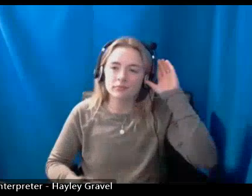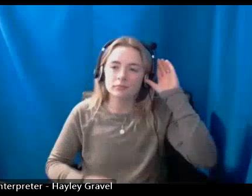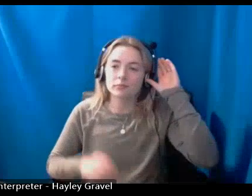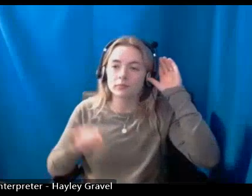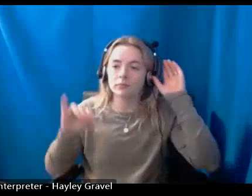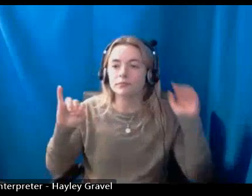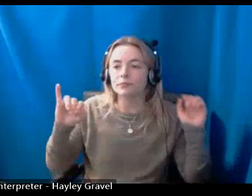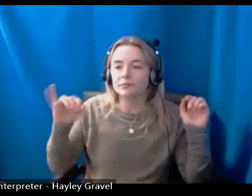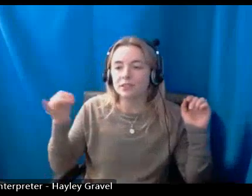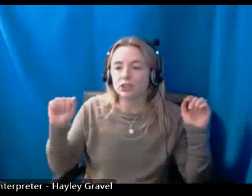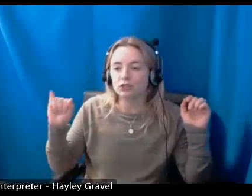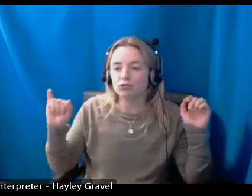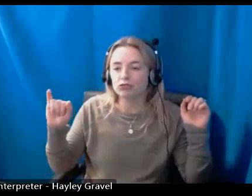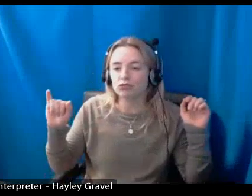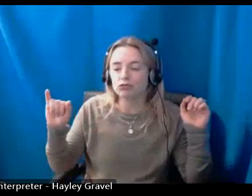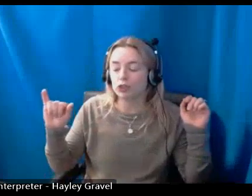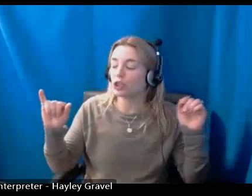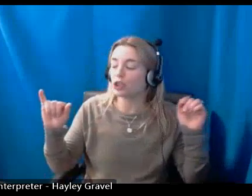Jay?